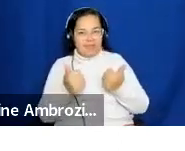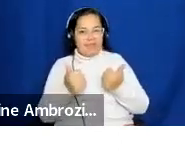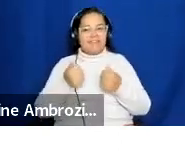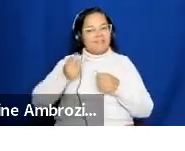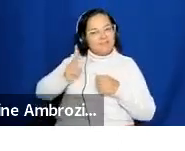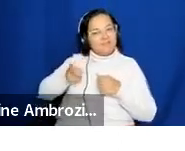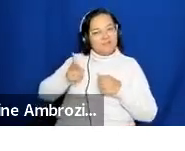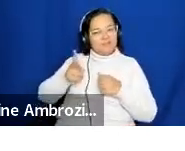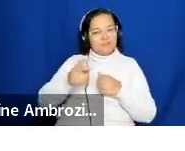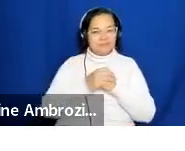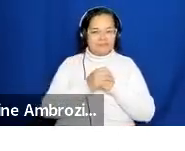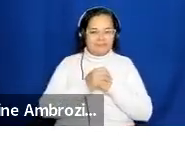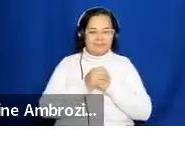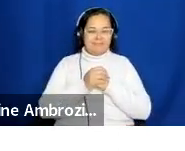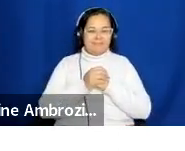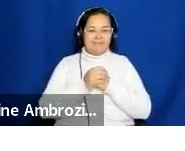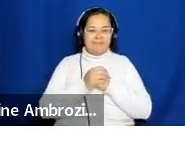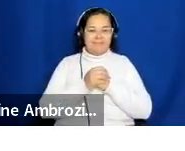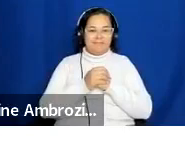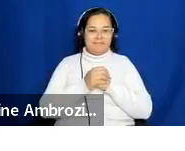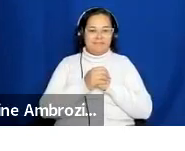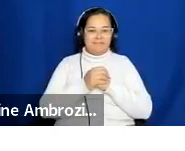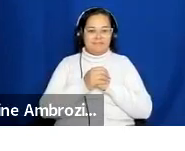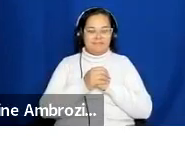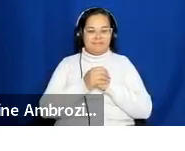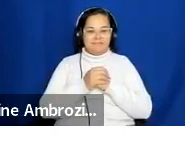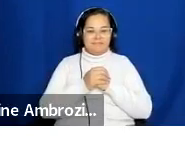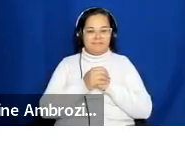have a look at what we can look at in the first session.